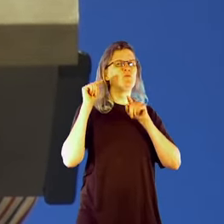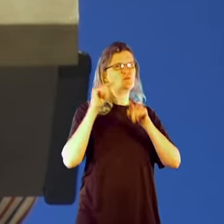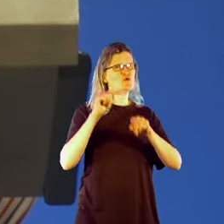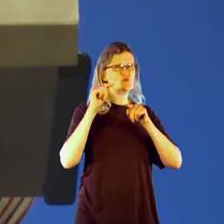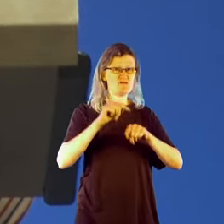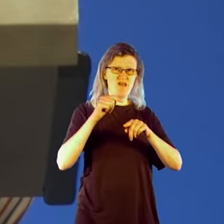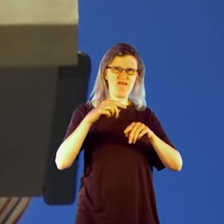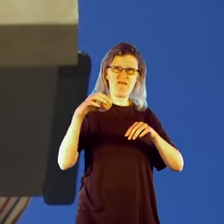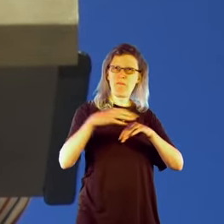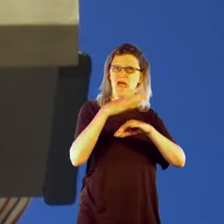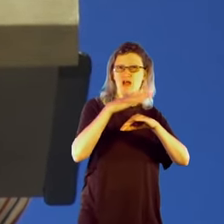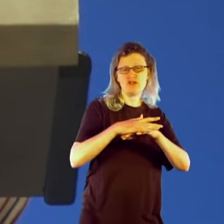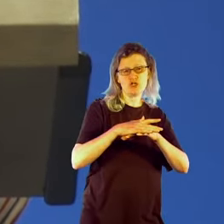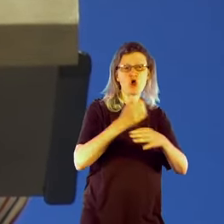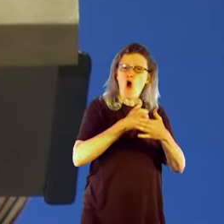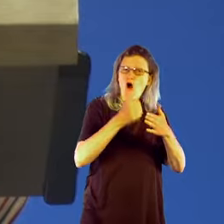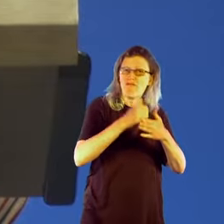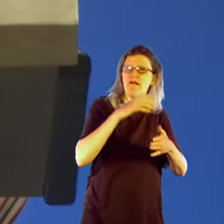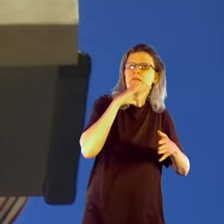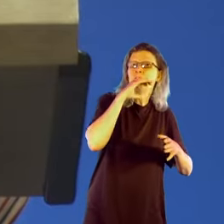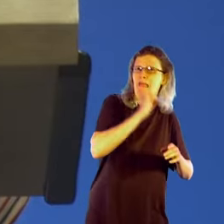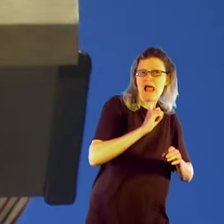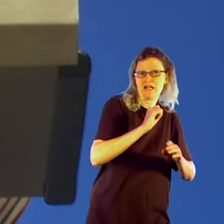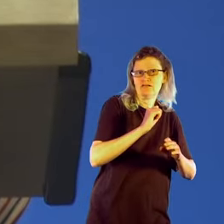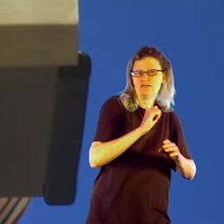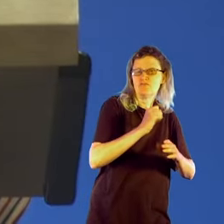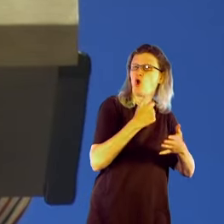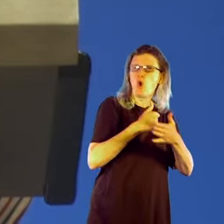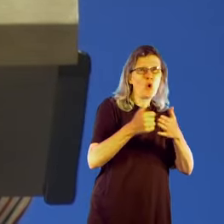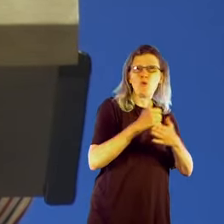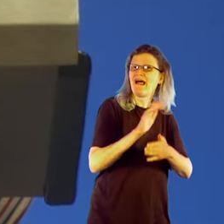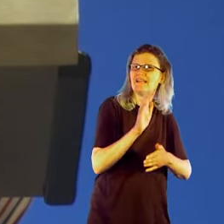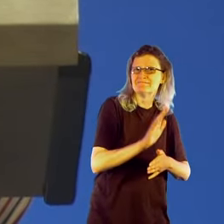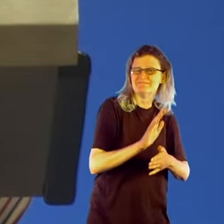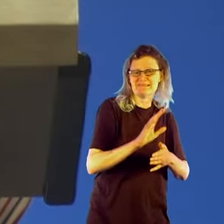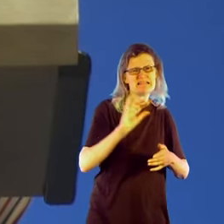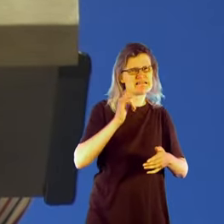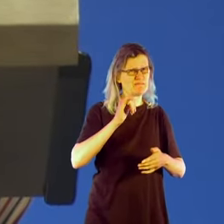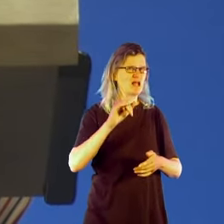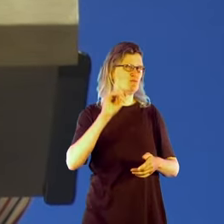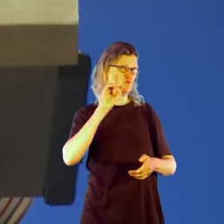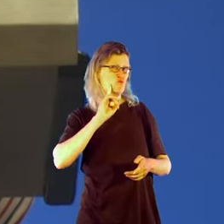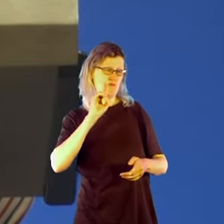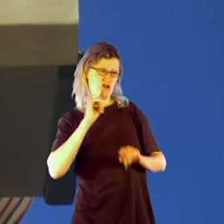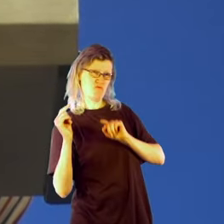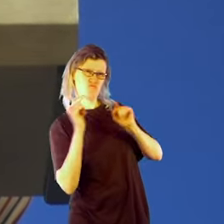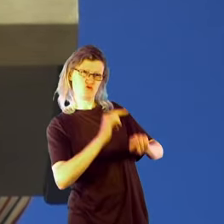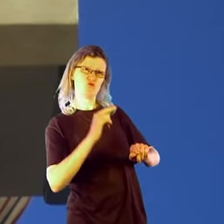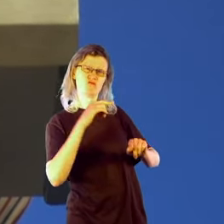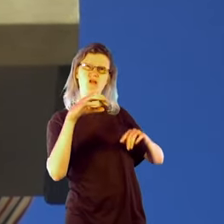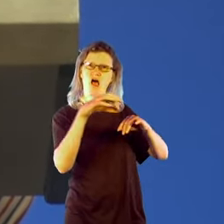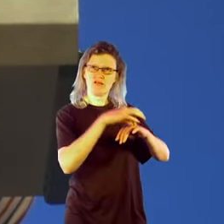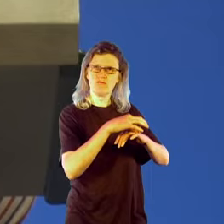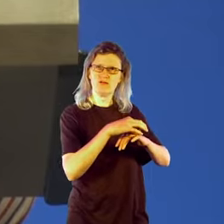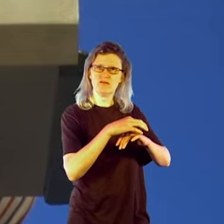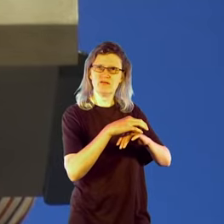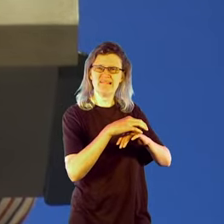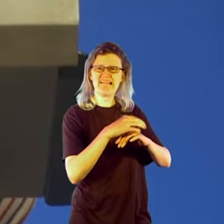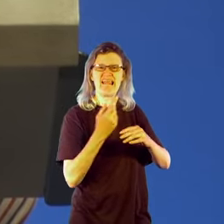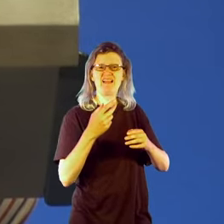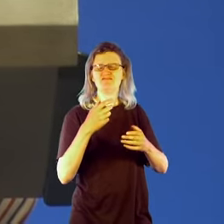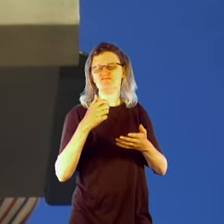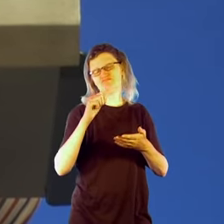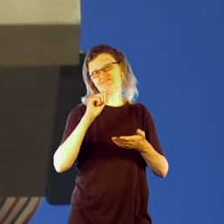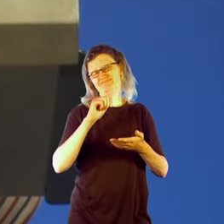marriage, that is by no means always the case. Any one of us, given the right motivation and